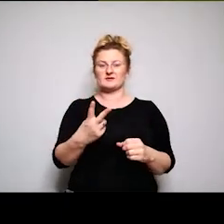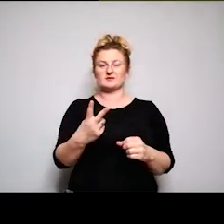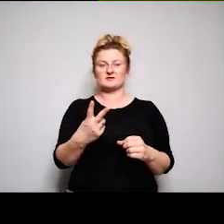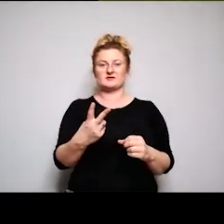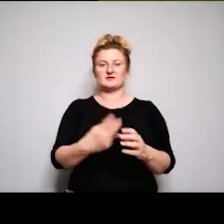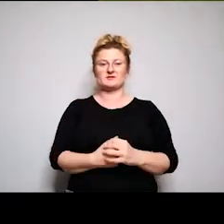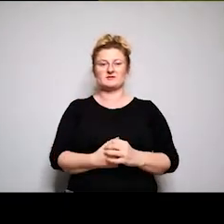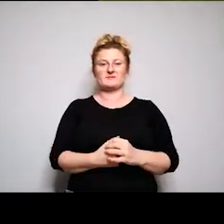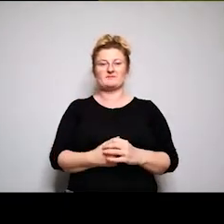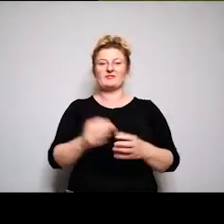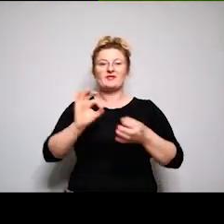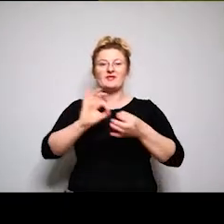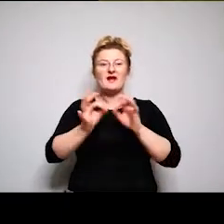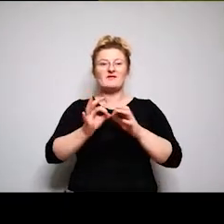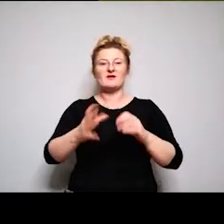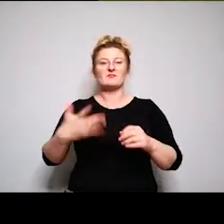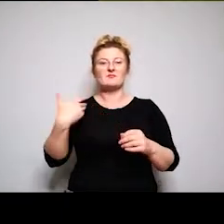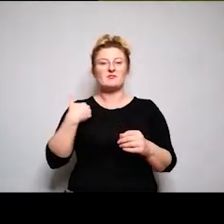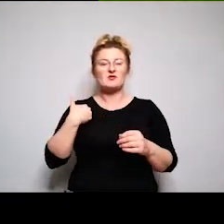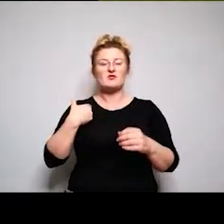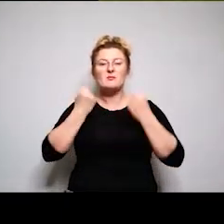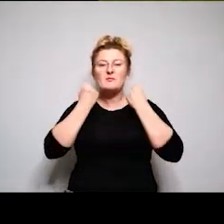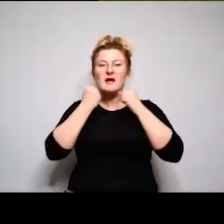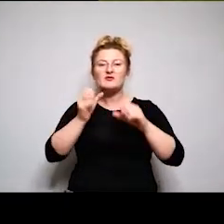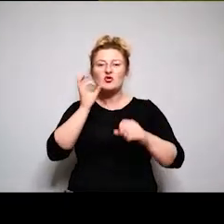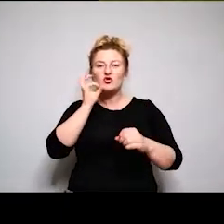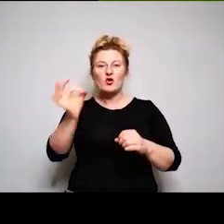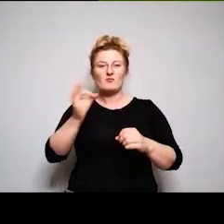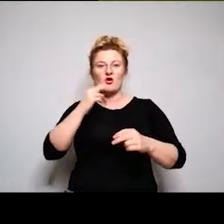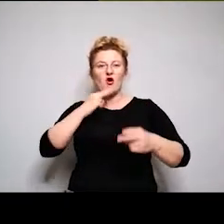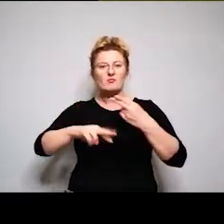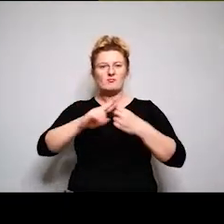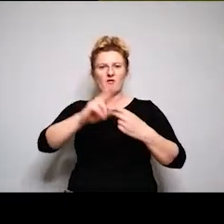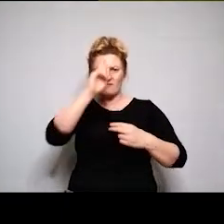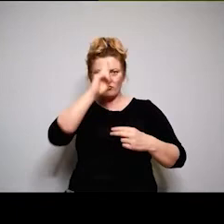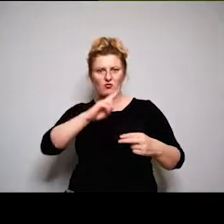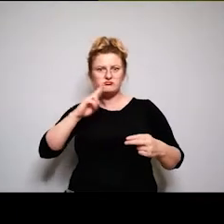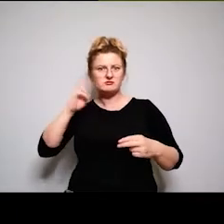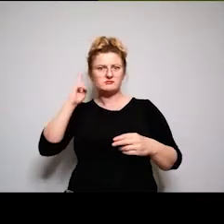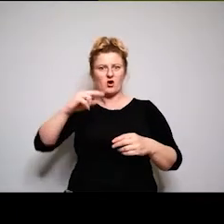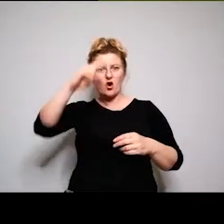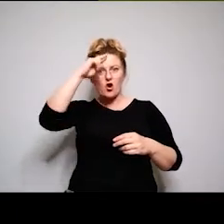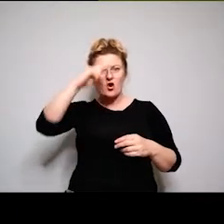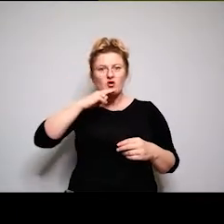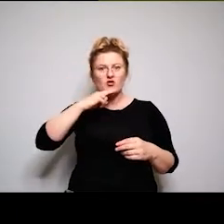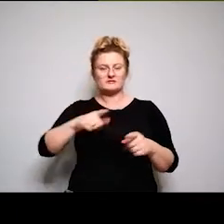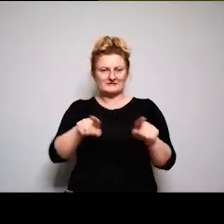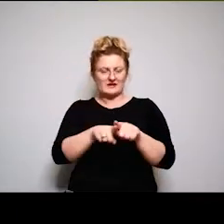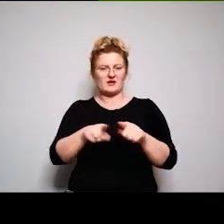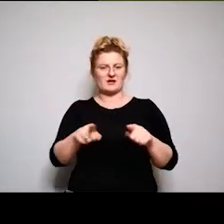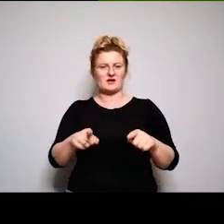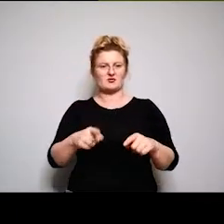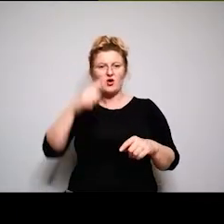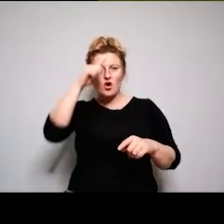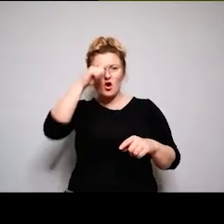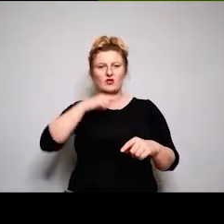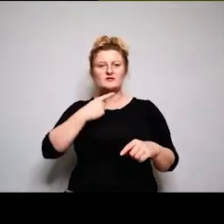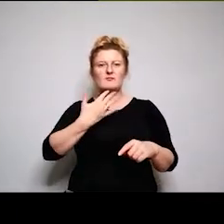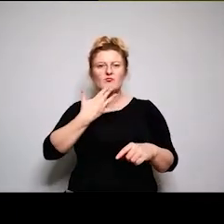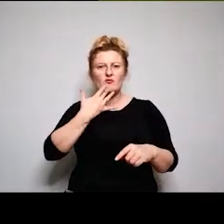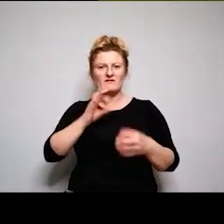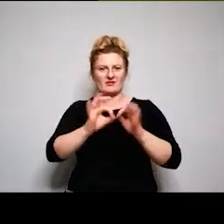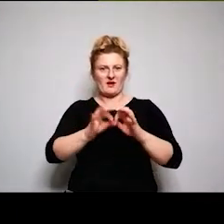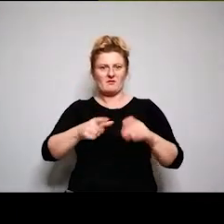just saying something to the mom of the child. And he said like, hey, dad, like you are being rude